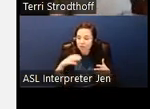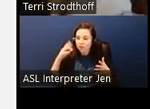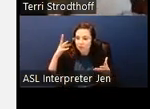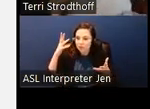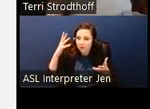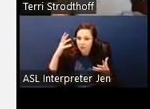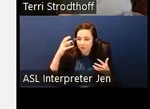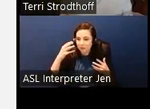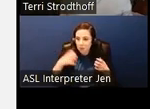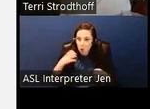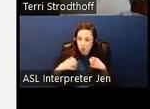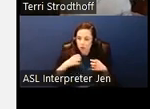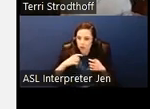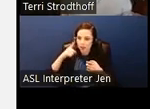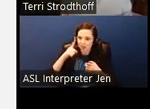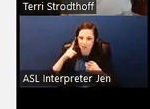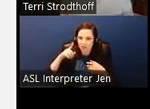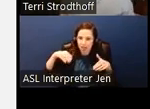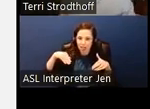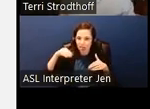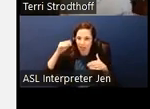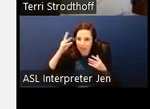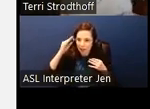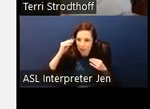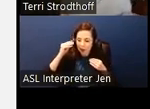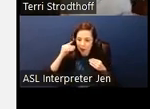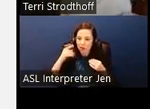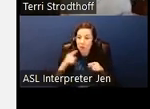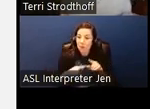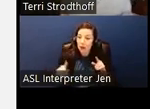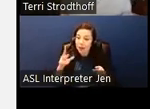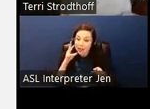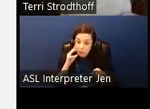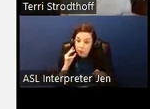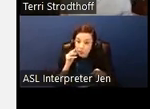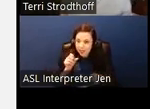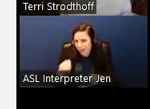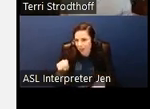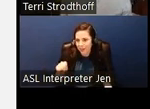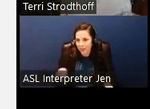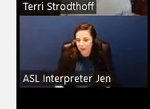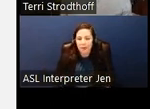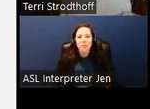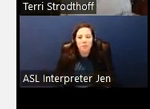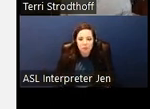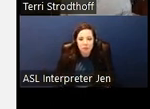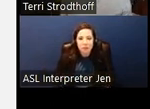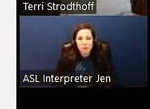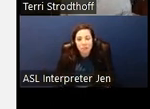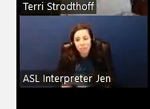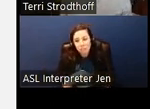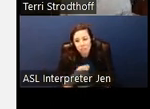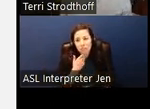That's not being processed and thought through. It's just being experienced. And so think about that. This little baby